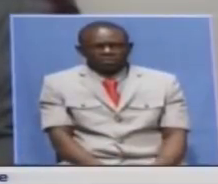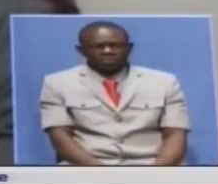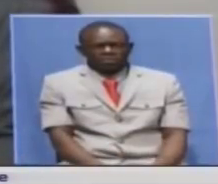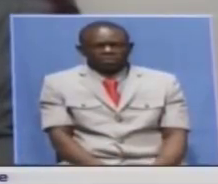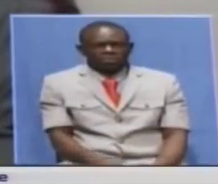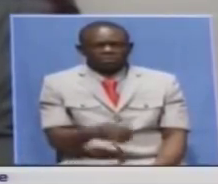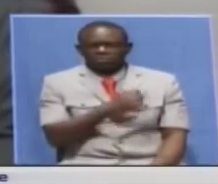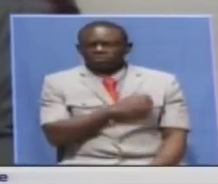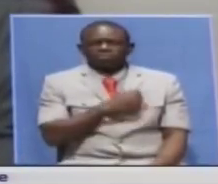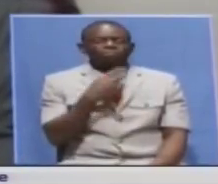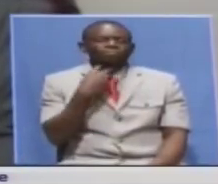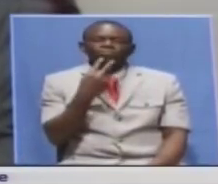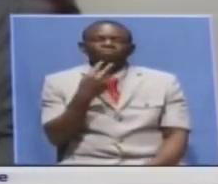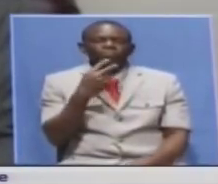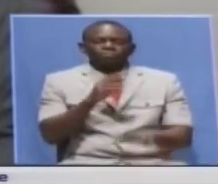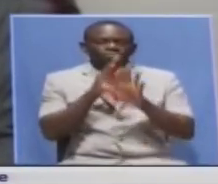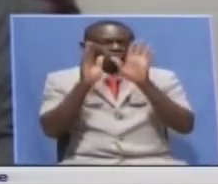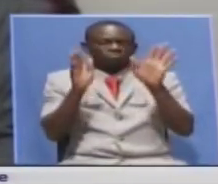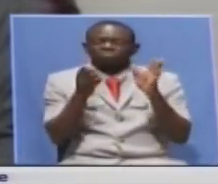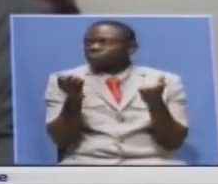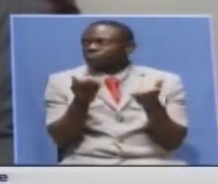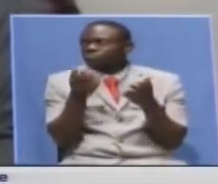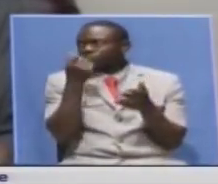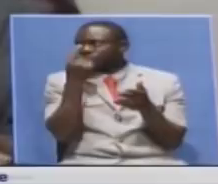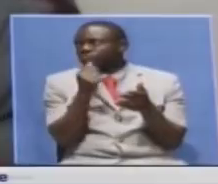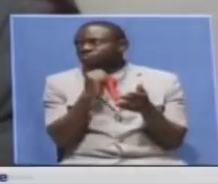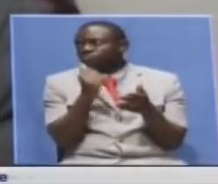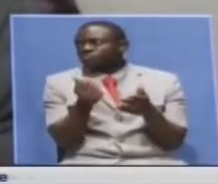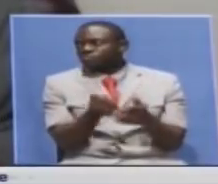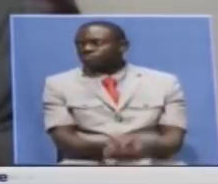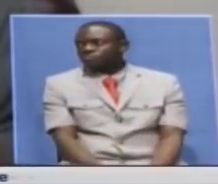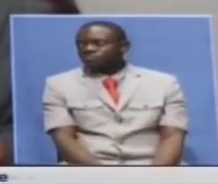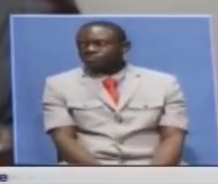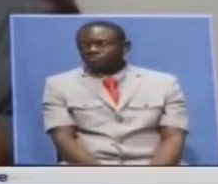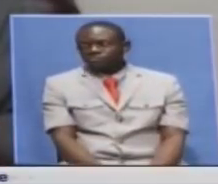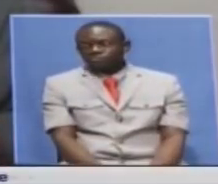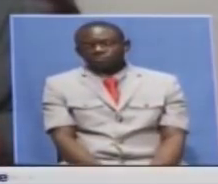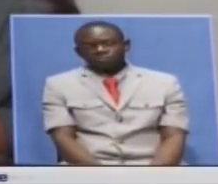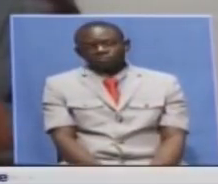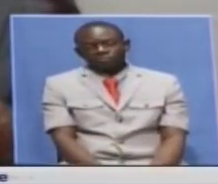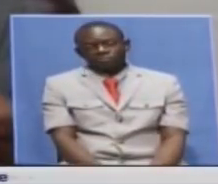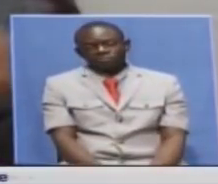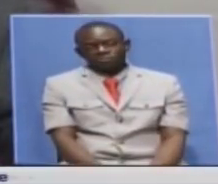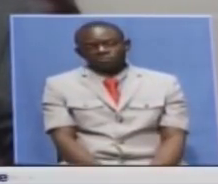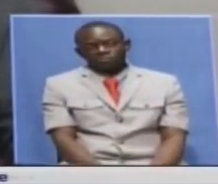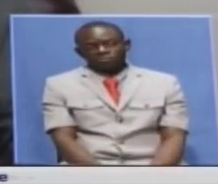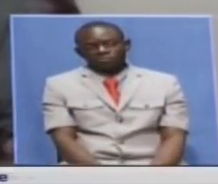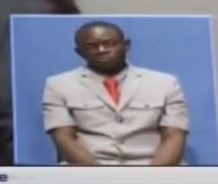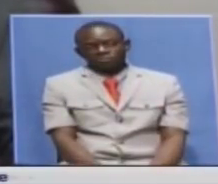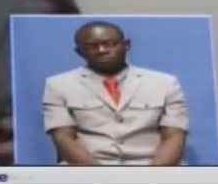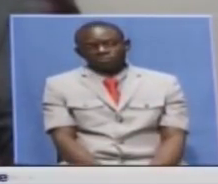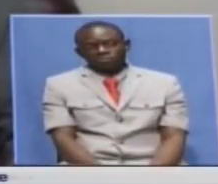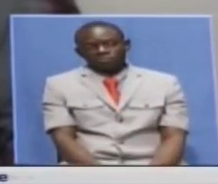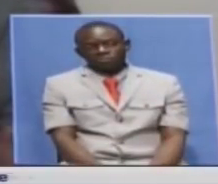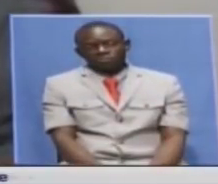and dealing with them in a way that I think will benefit the people of Zambia first and the overall